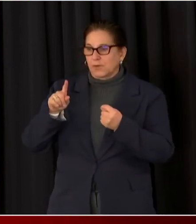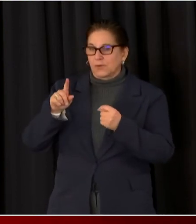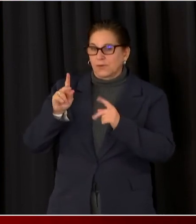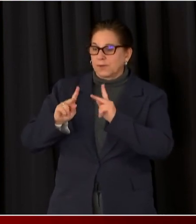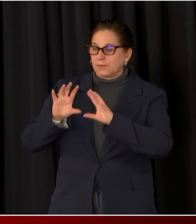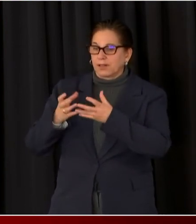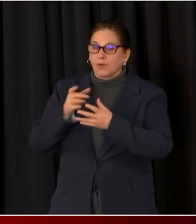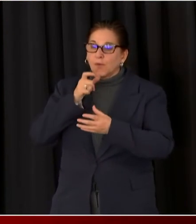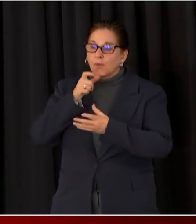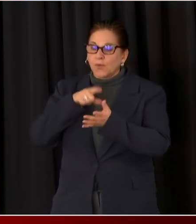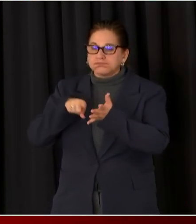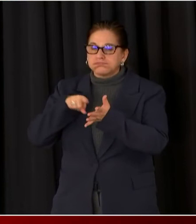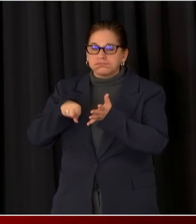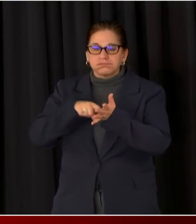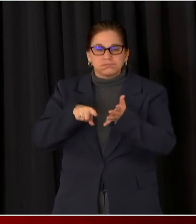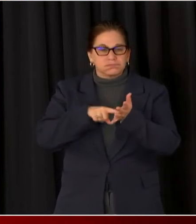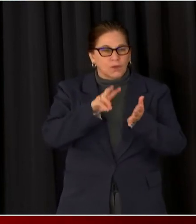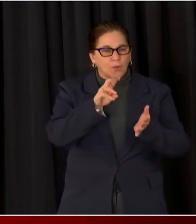us in our messaging